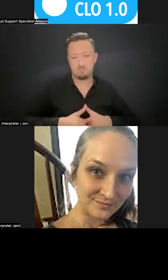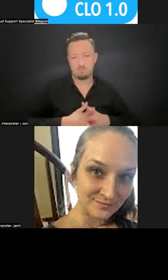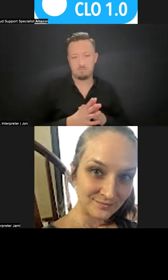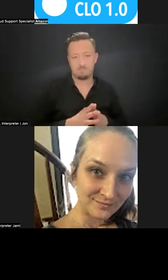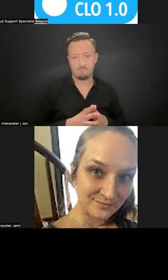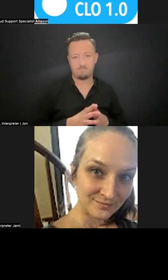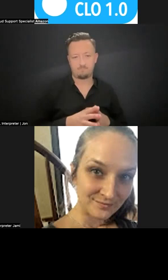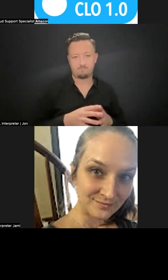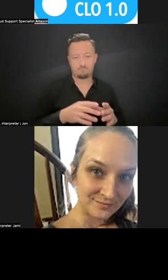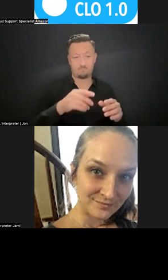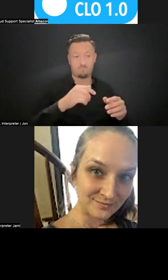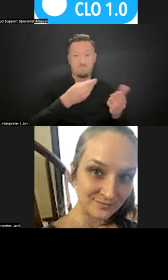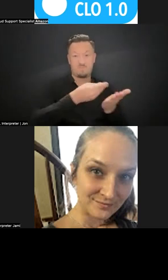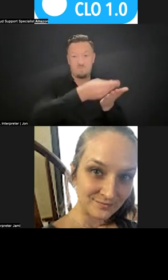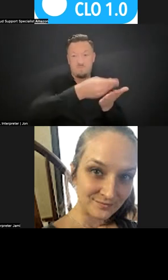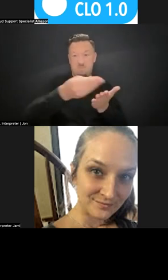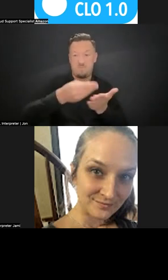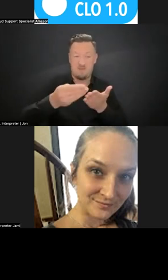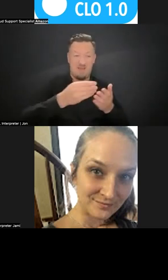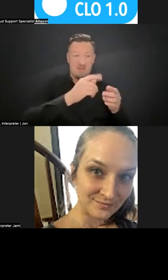And everything was connected this way.